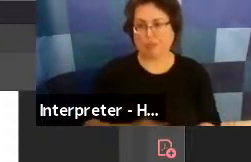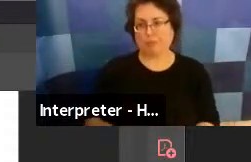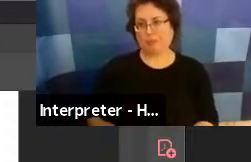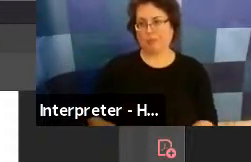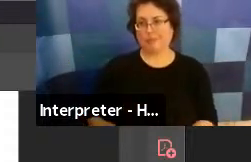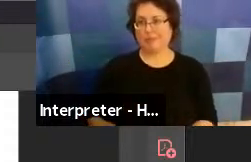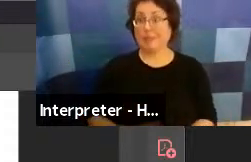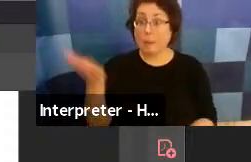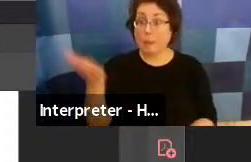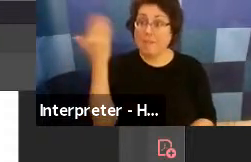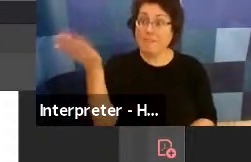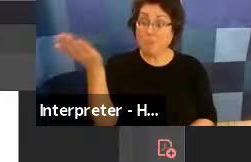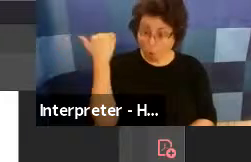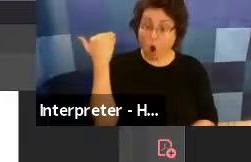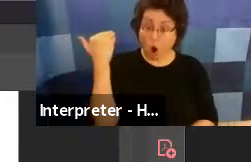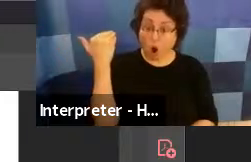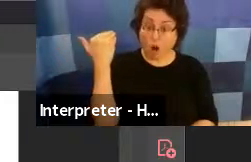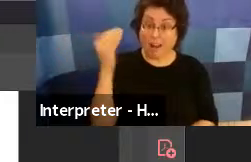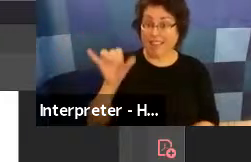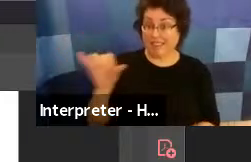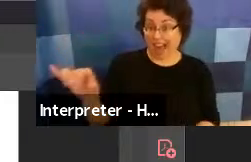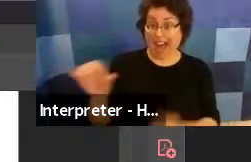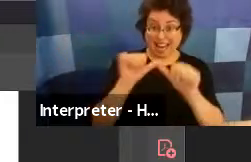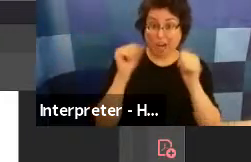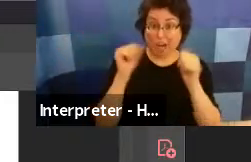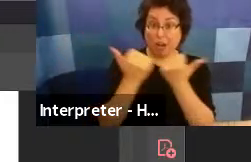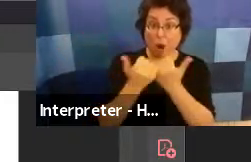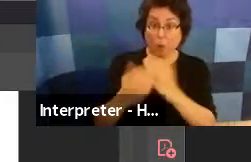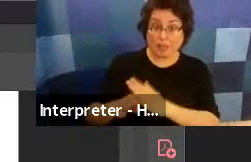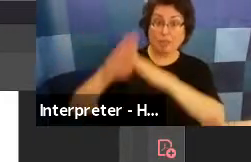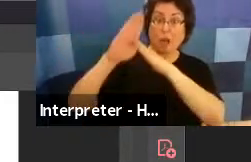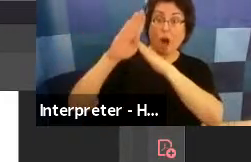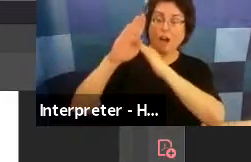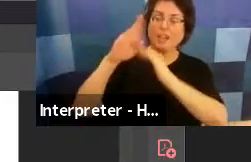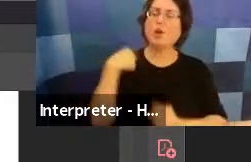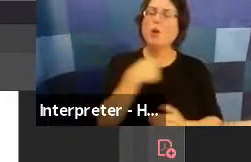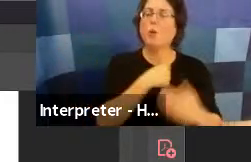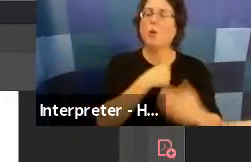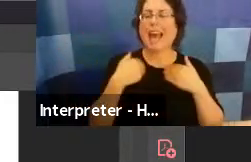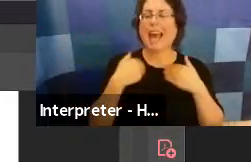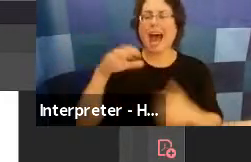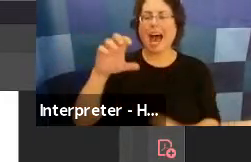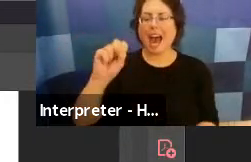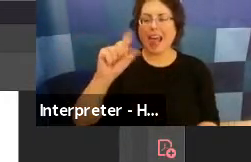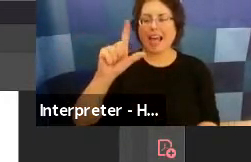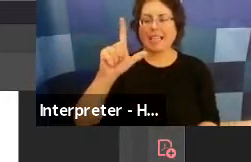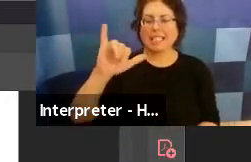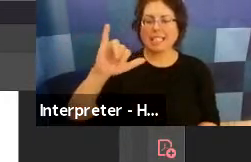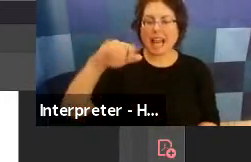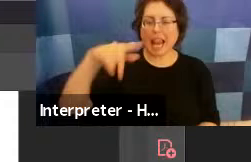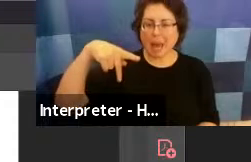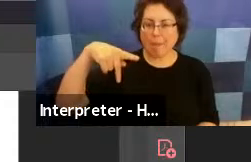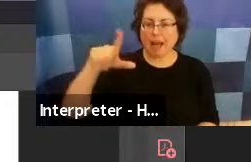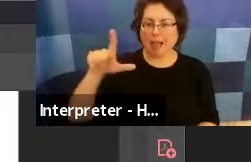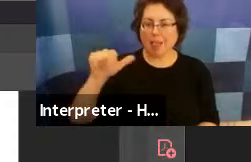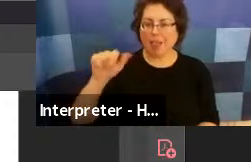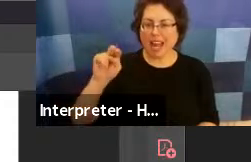Previously, before these areas were blocked off, we had slip lanes, which were the portions of the